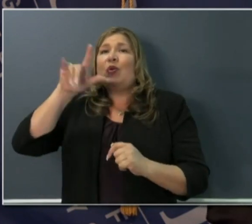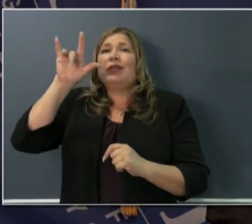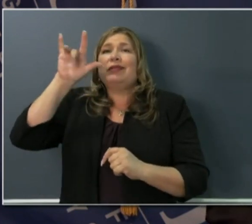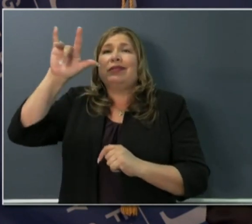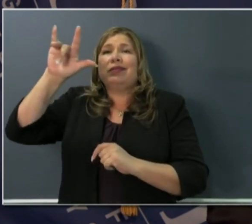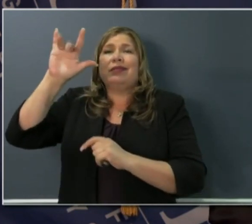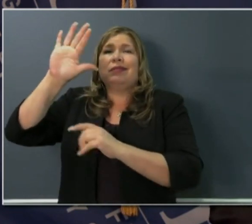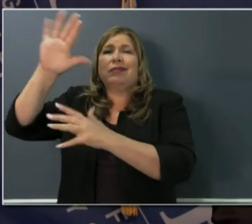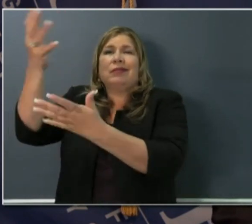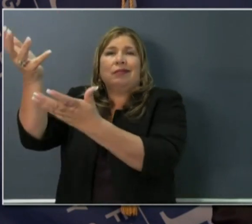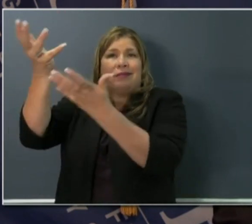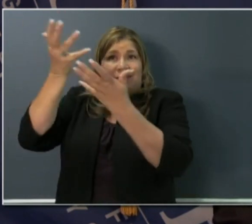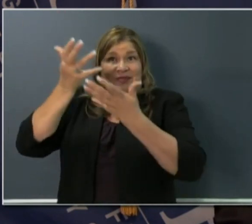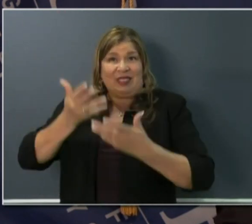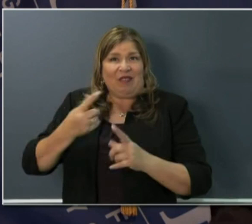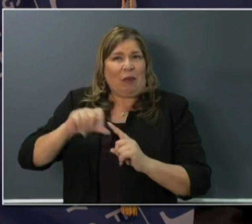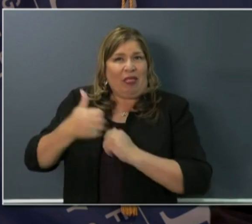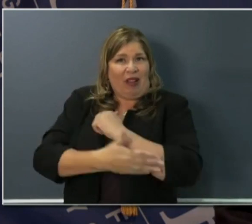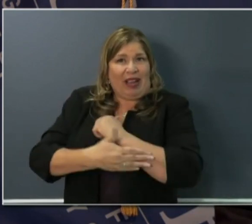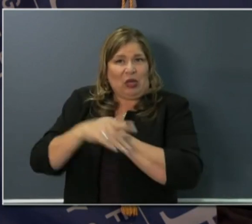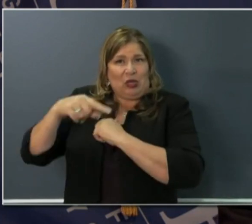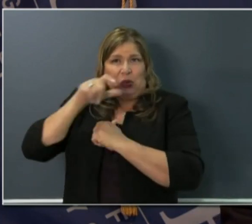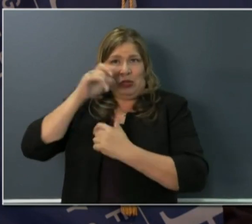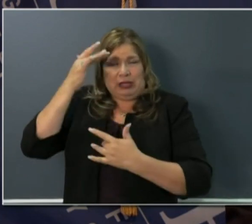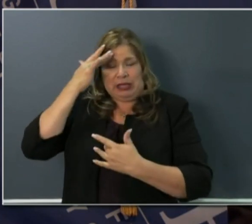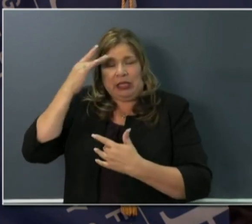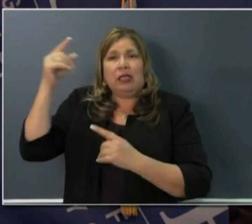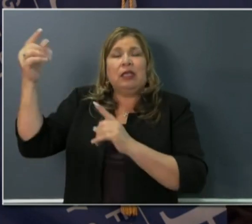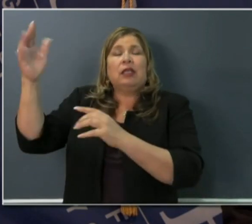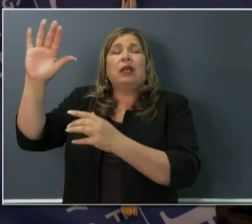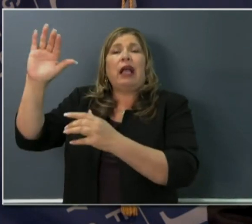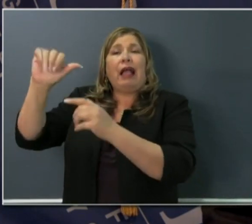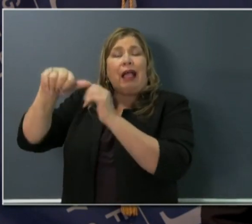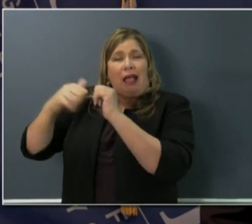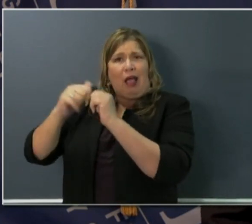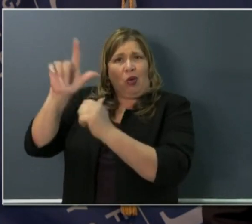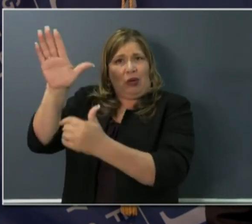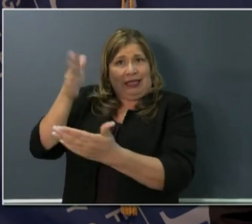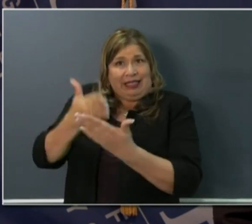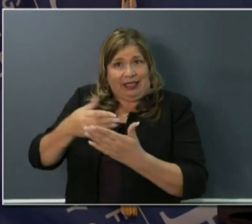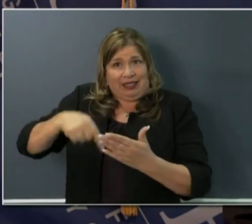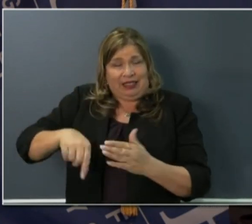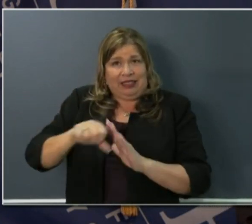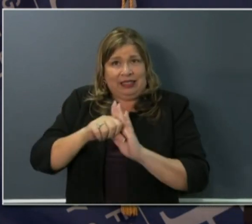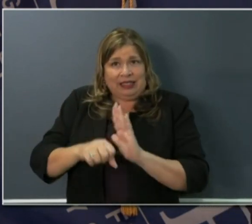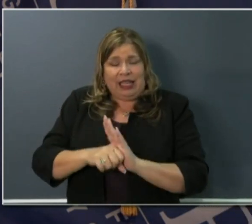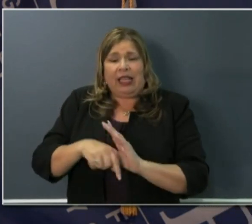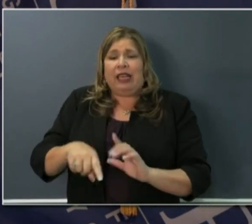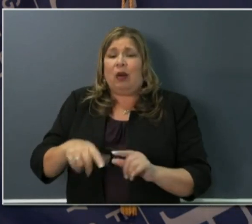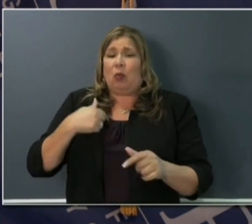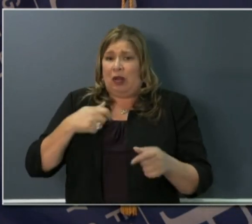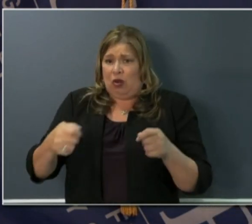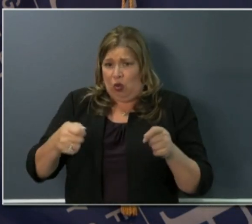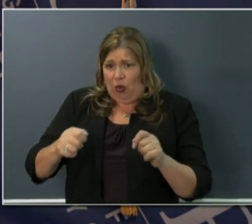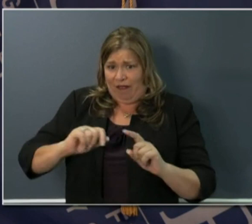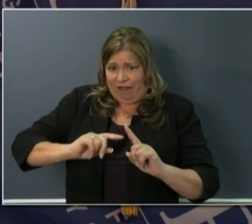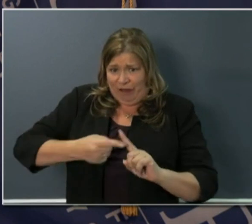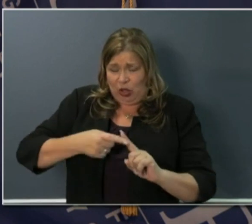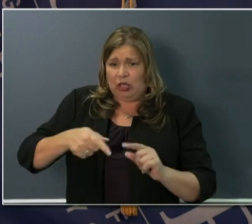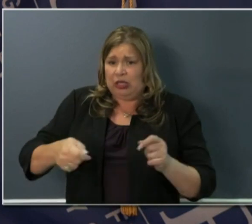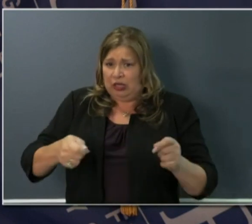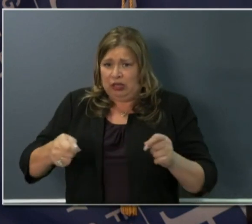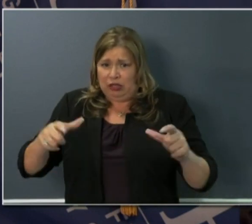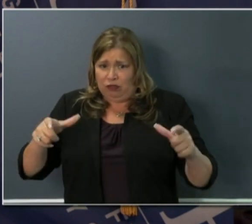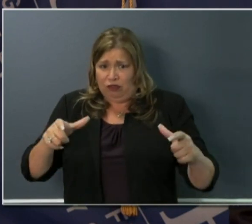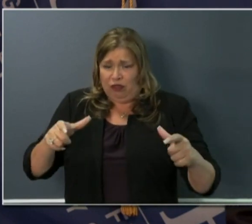was leading and how the disease was starting to come into the state, beginning to be contained at first, and then as we moved